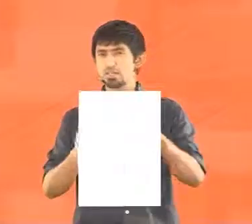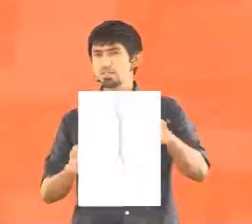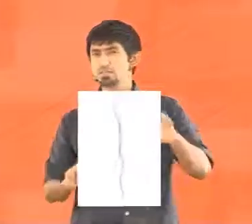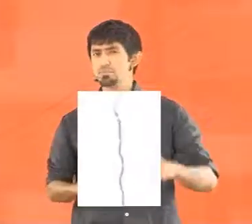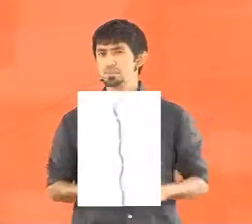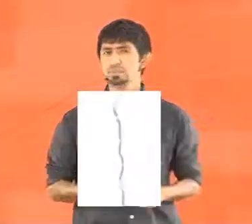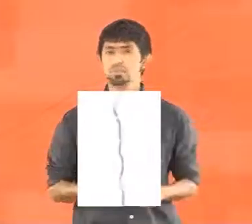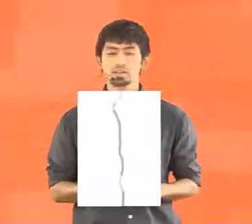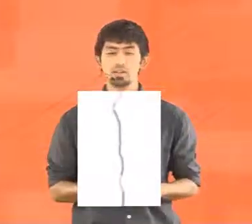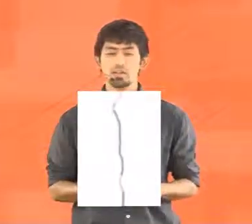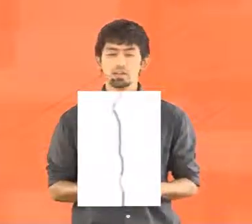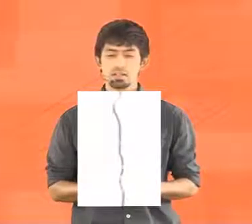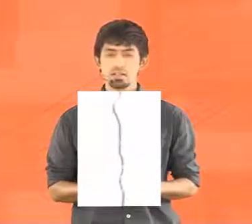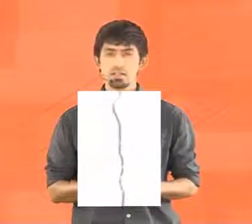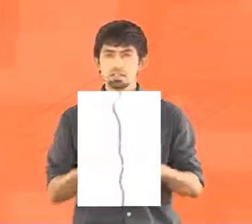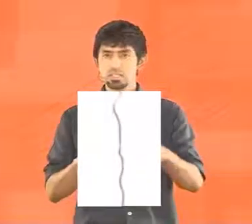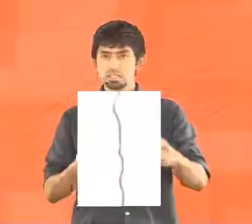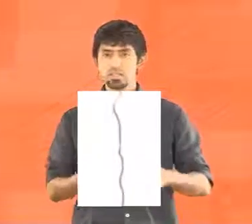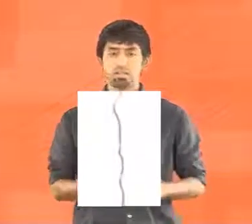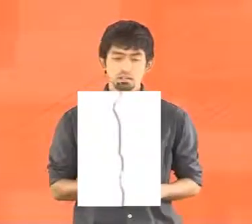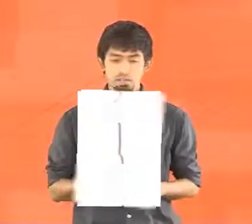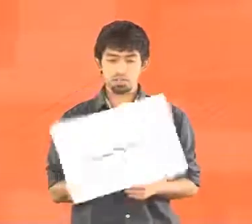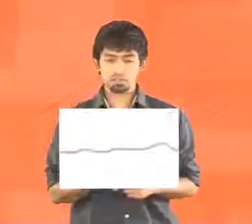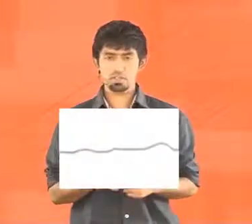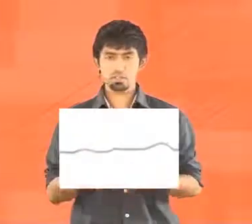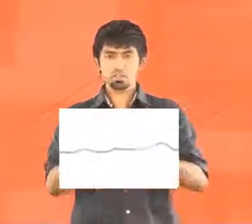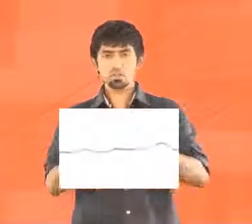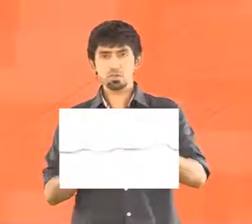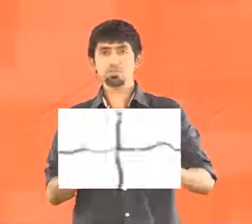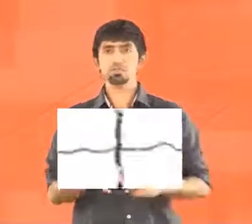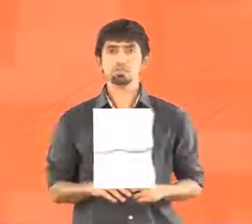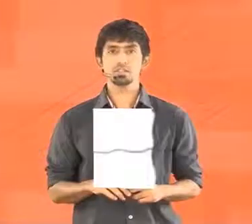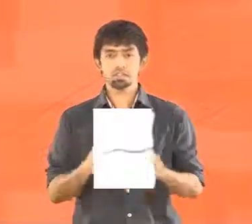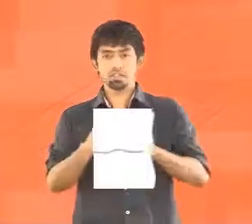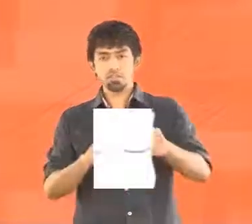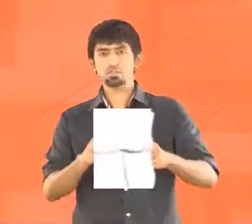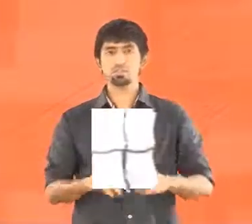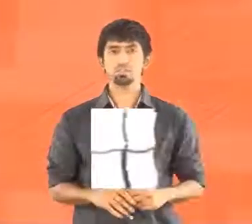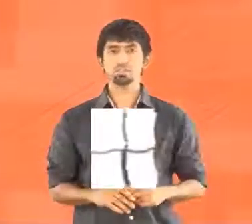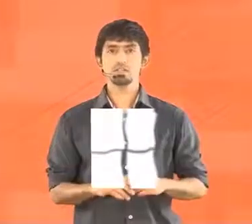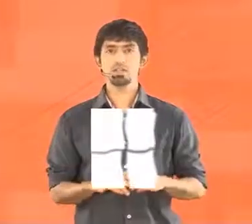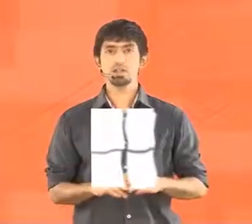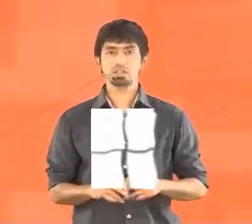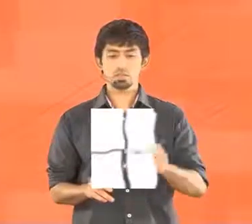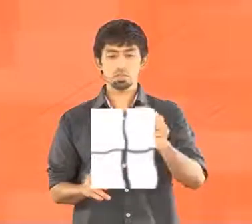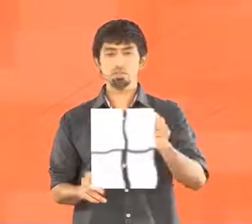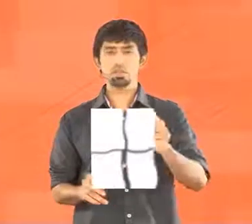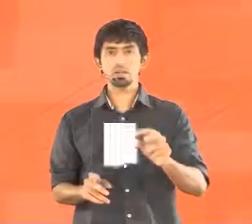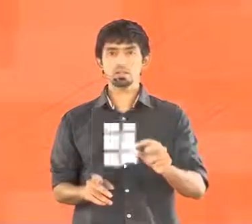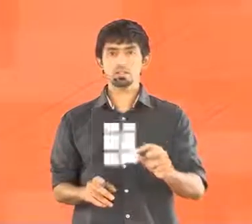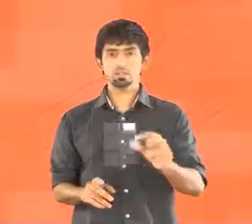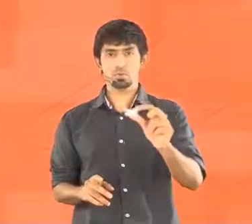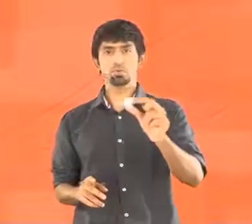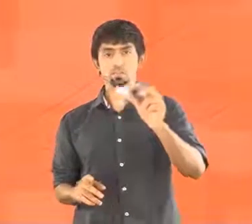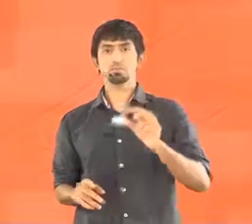I'm going to tear this piece of paper, okay? And once I tear it, I'm going to tear it into smaller piece. Then any of a smaller piece. And he said, what do you keep